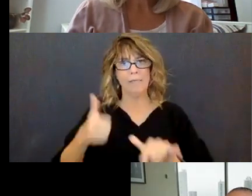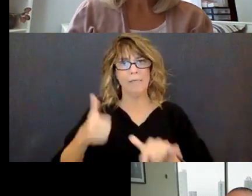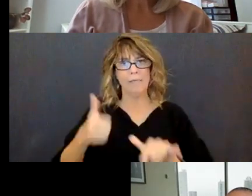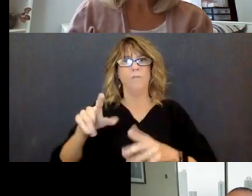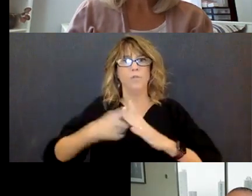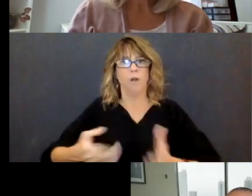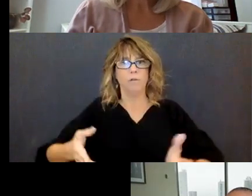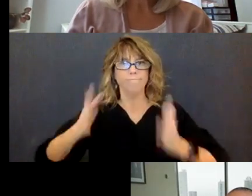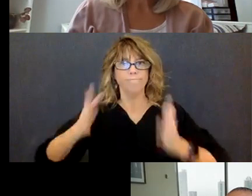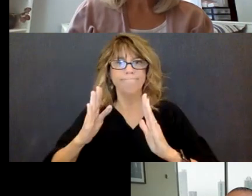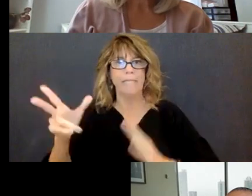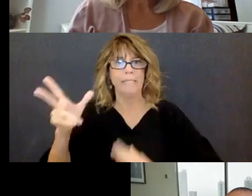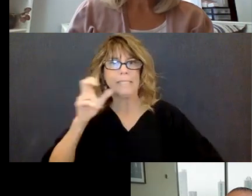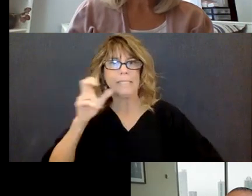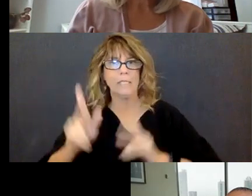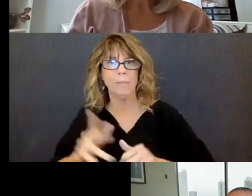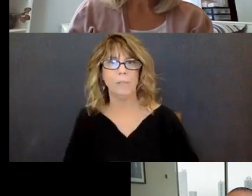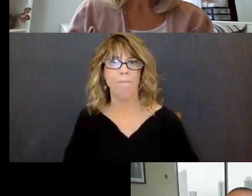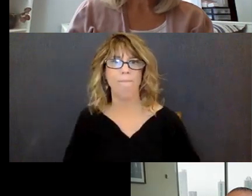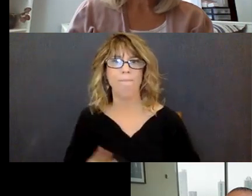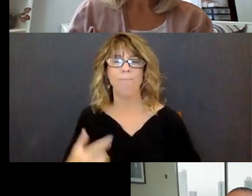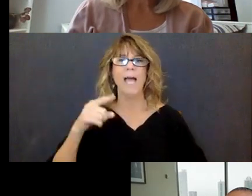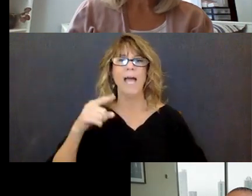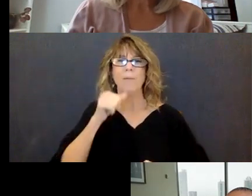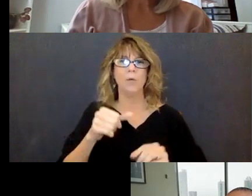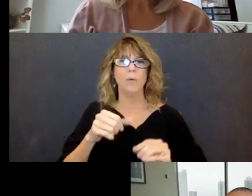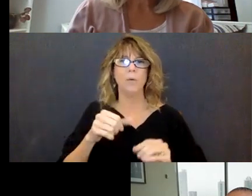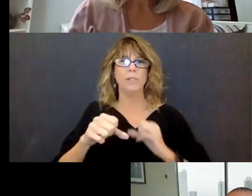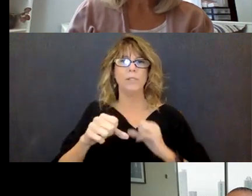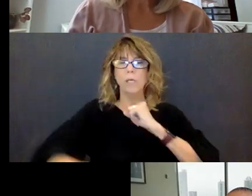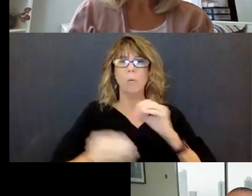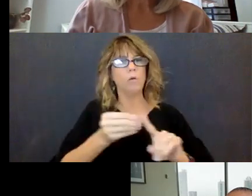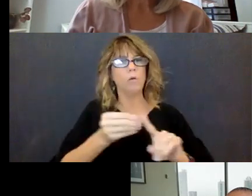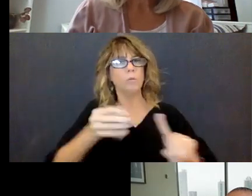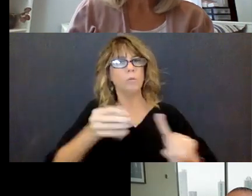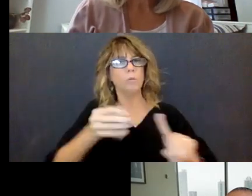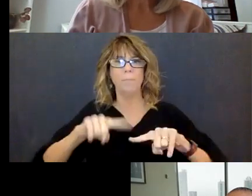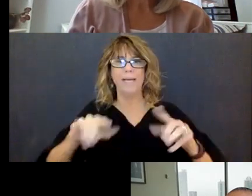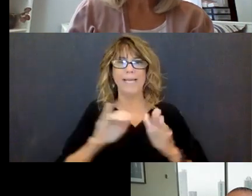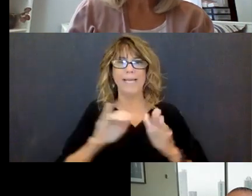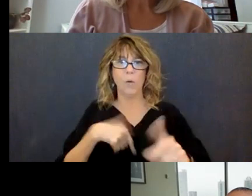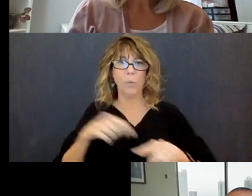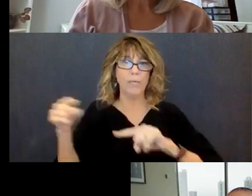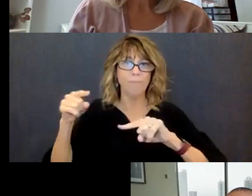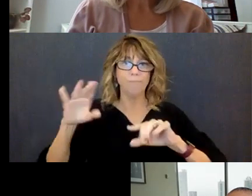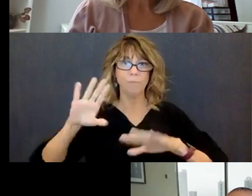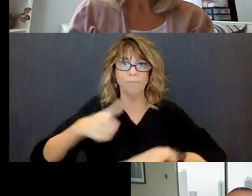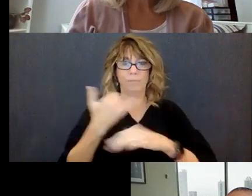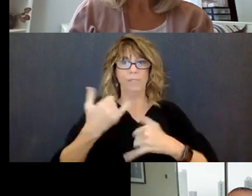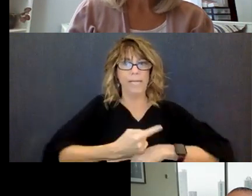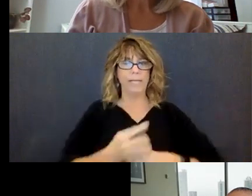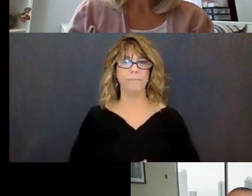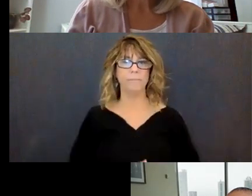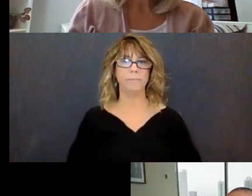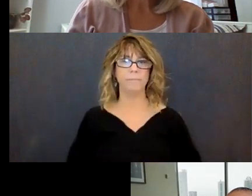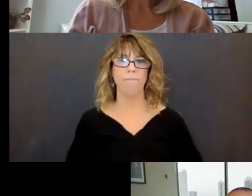people. I'm not going to get into much more than that, other than that's how we came to be today. We